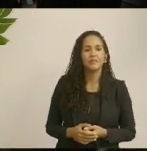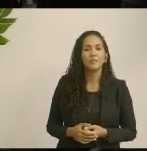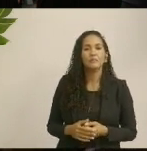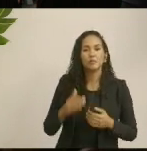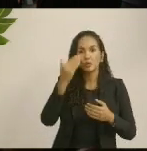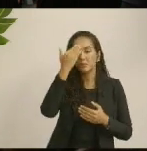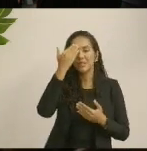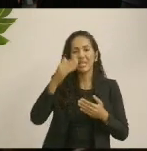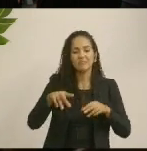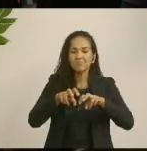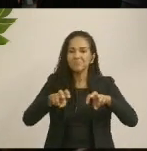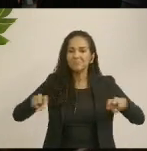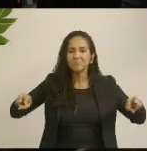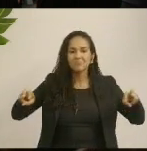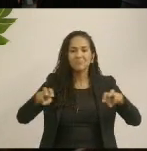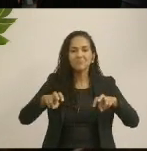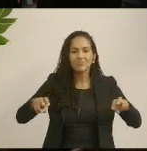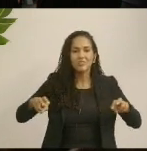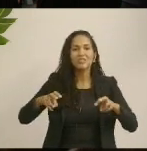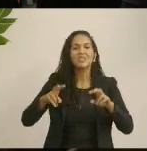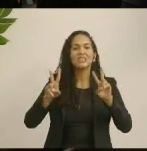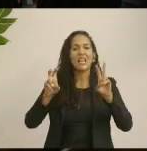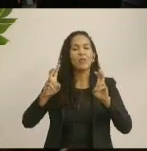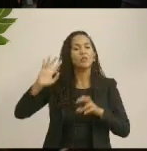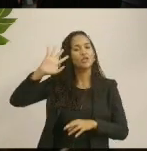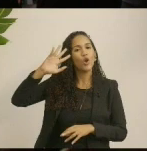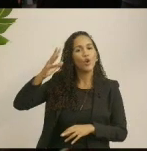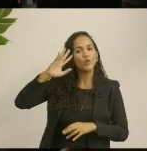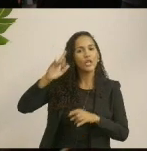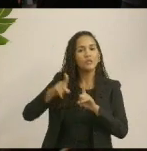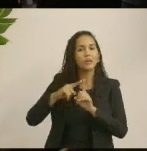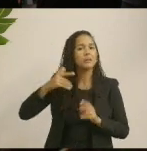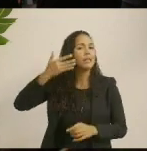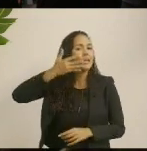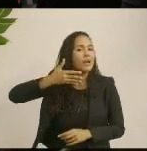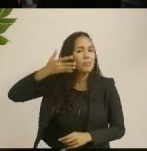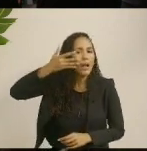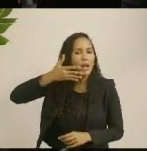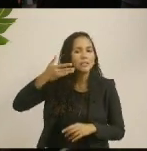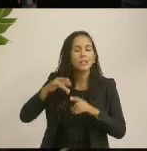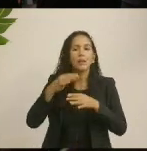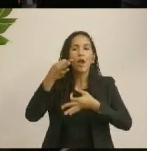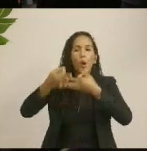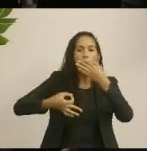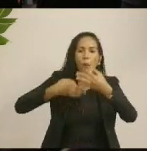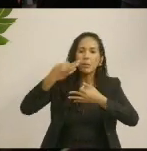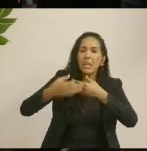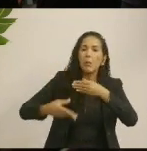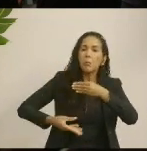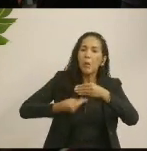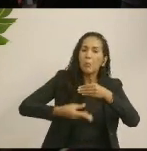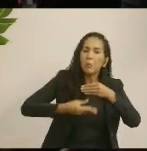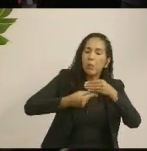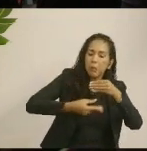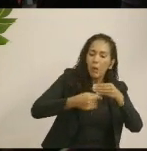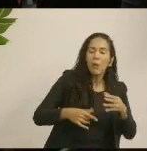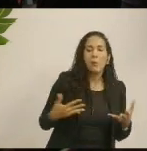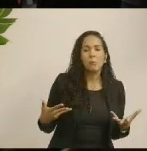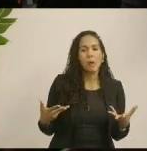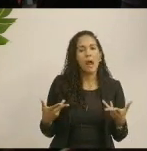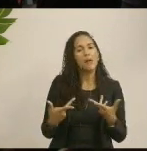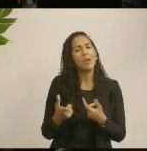contributing such valuable feedback, inputs, and commentary that I'm very sure that today's presenters will carry on the discussion with